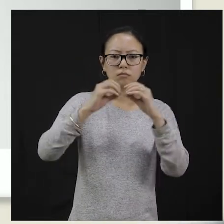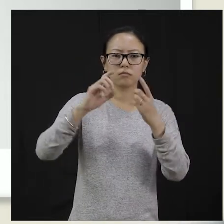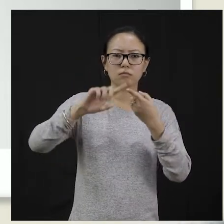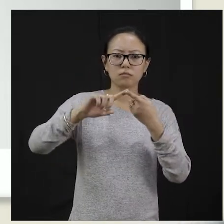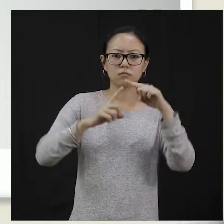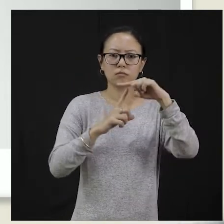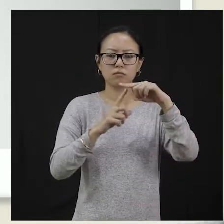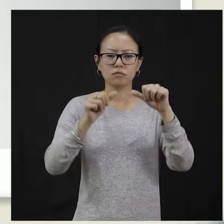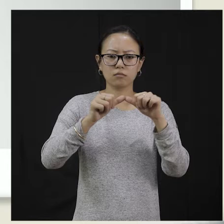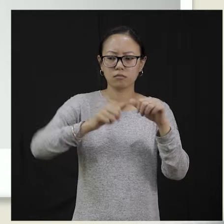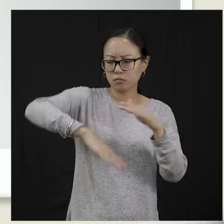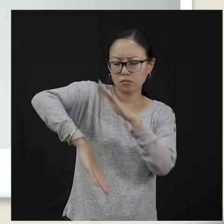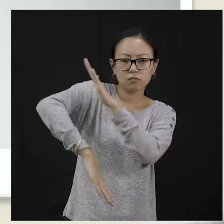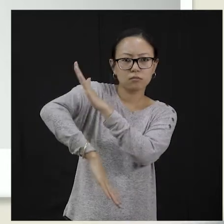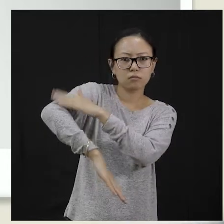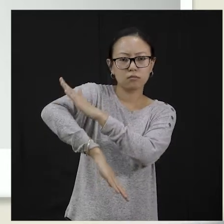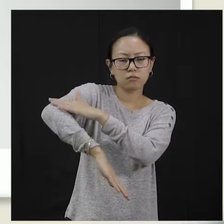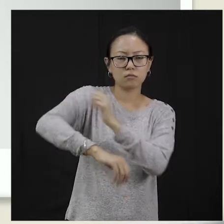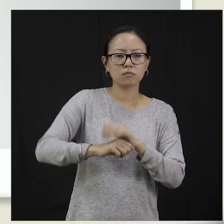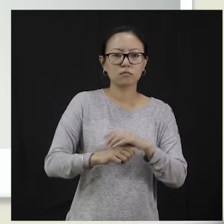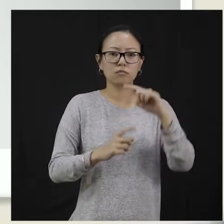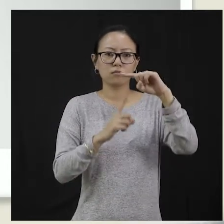the top of the slide.